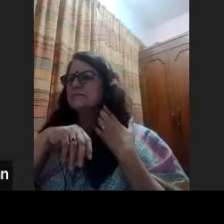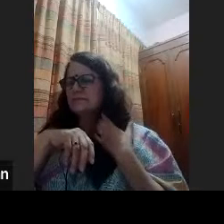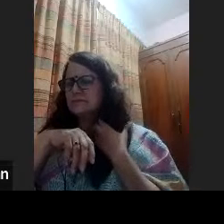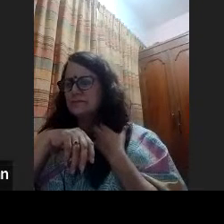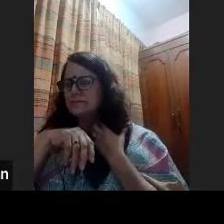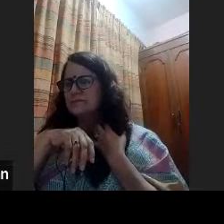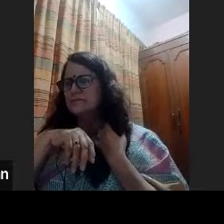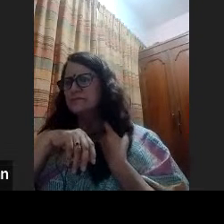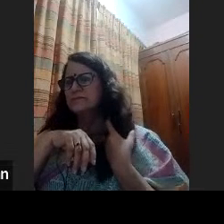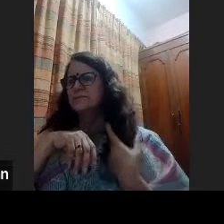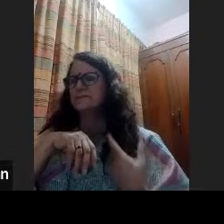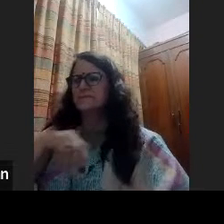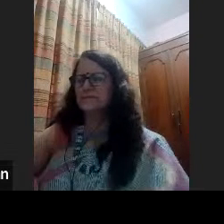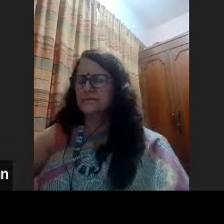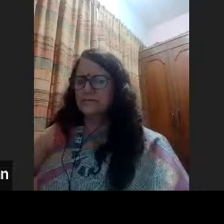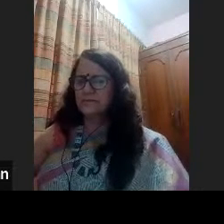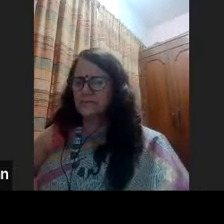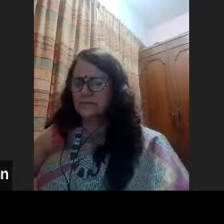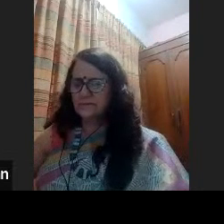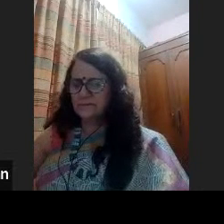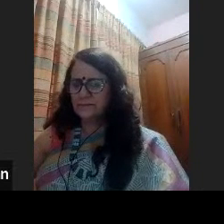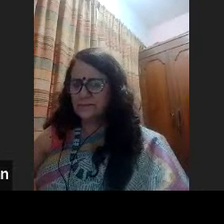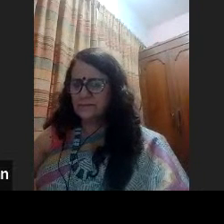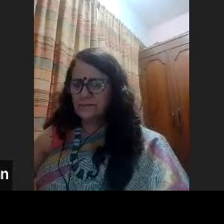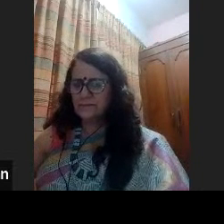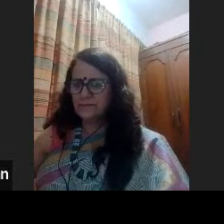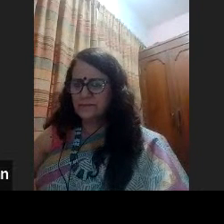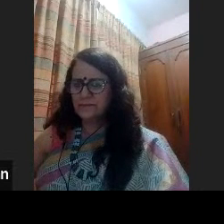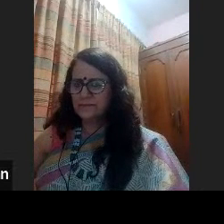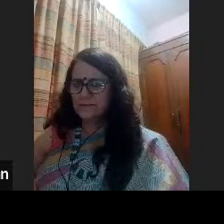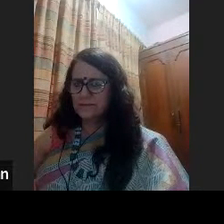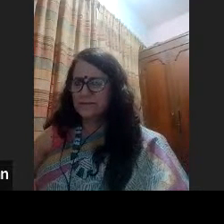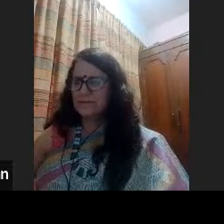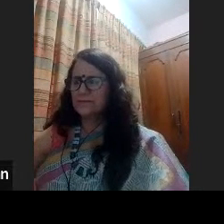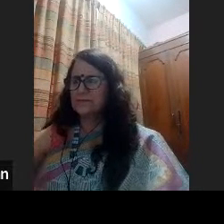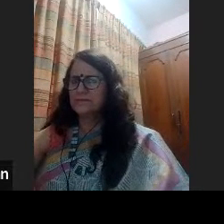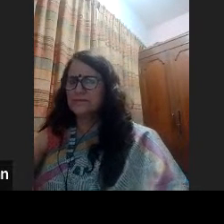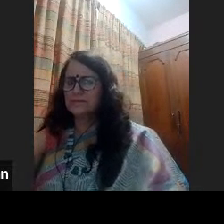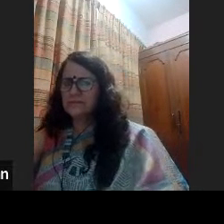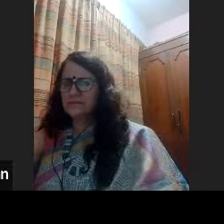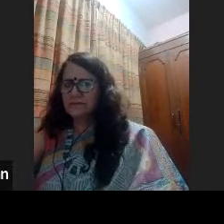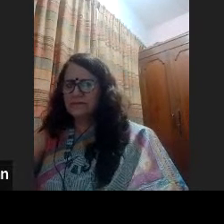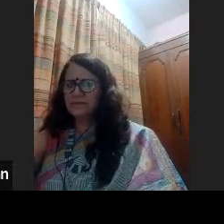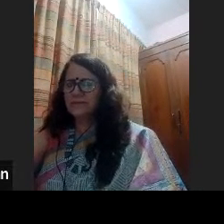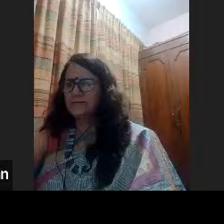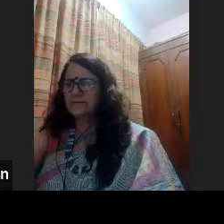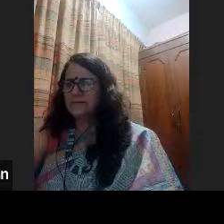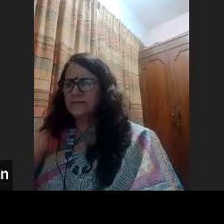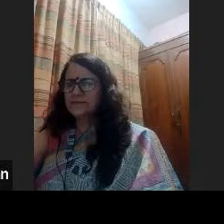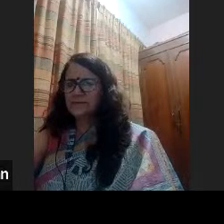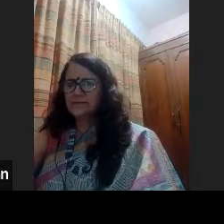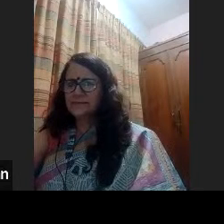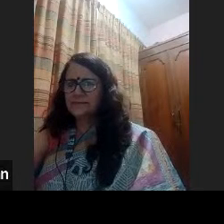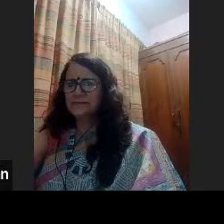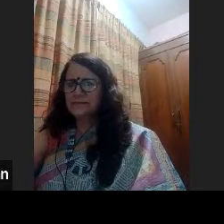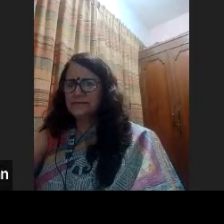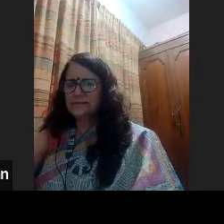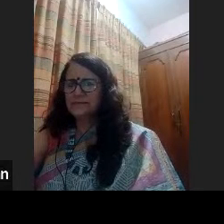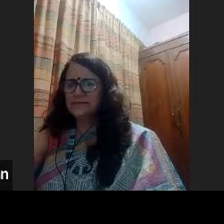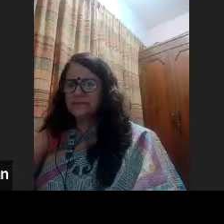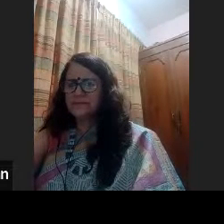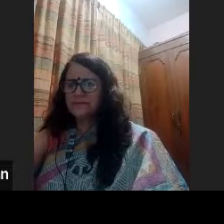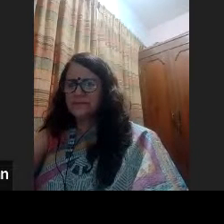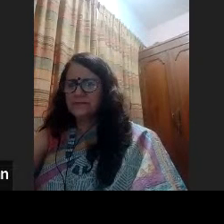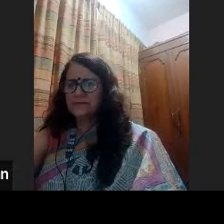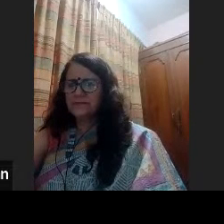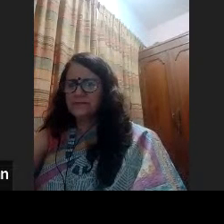language education at the University of Jyväskylä. So her topic today with us,